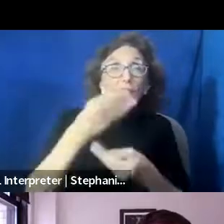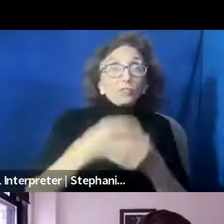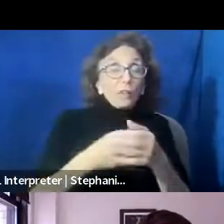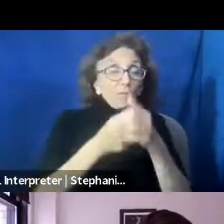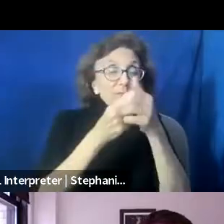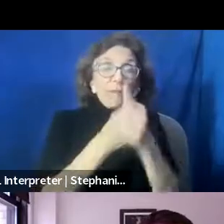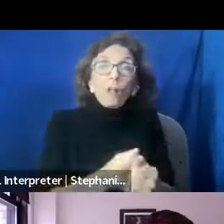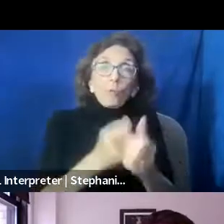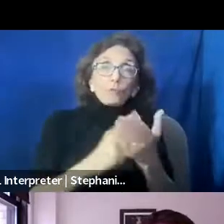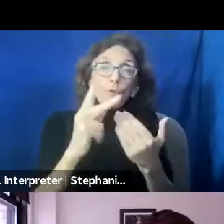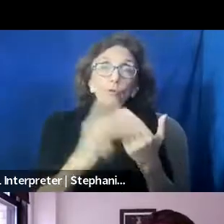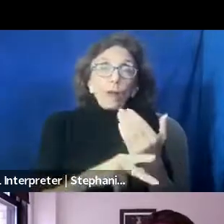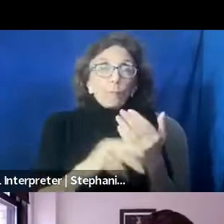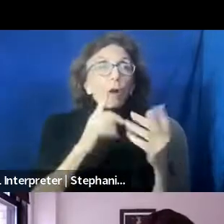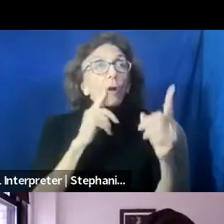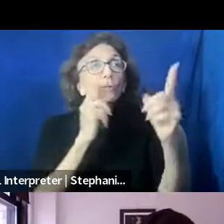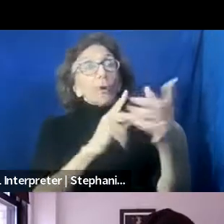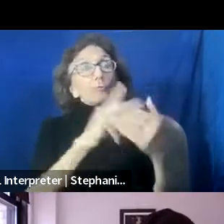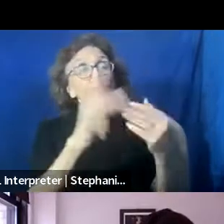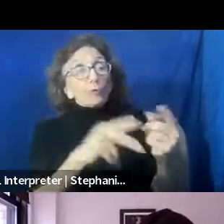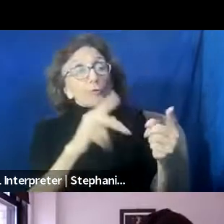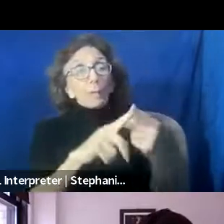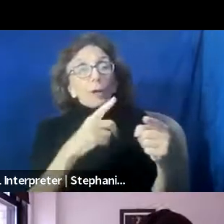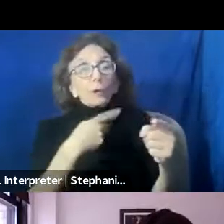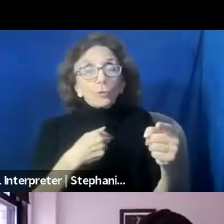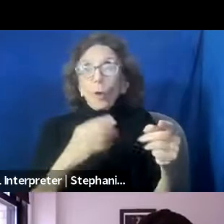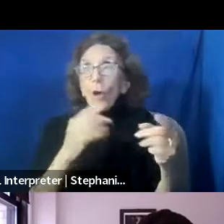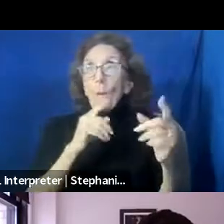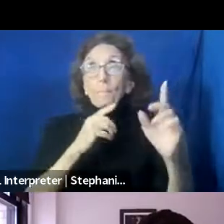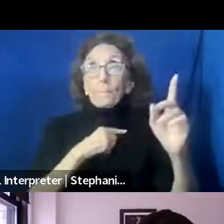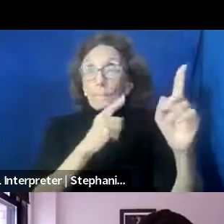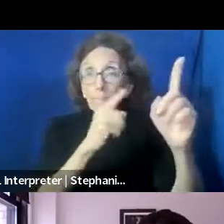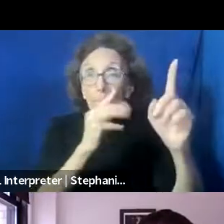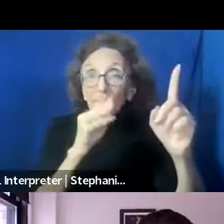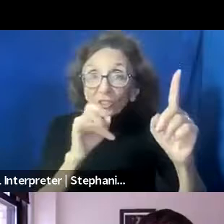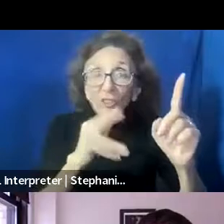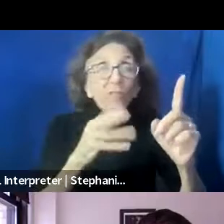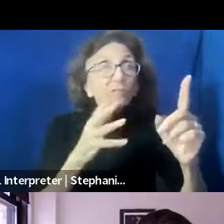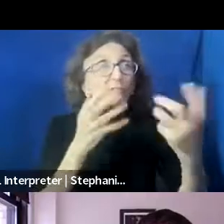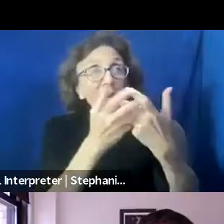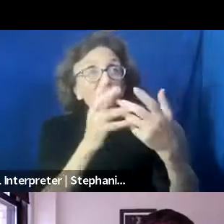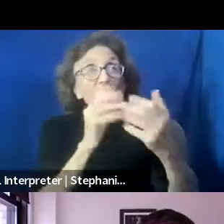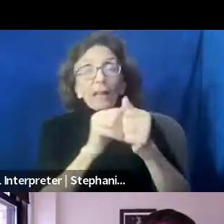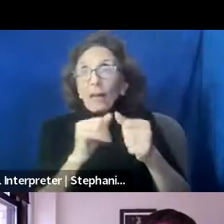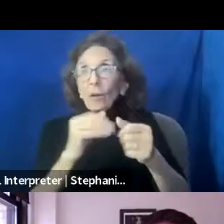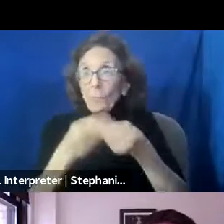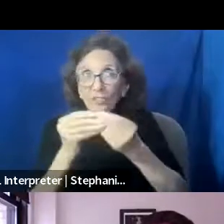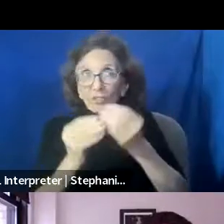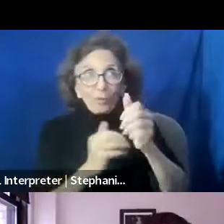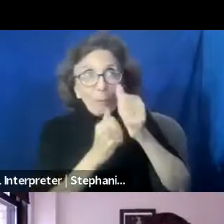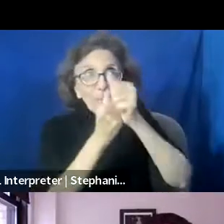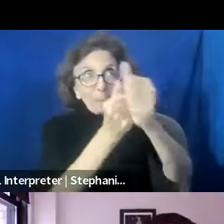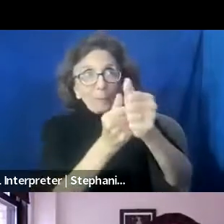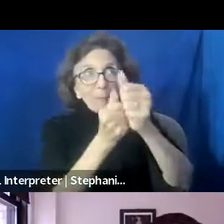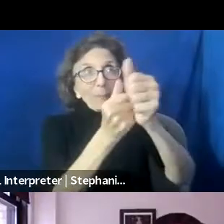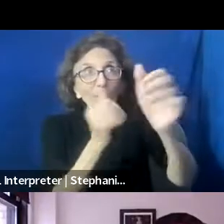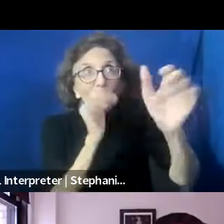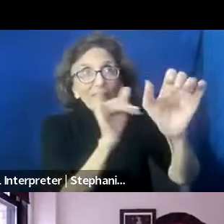mission with programming? And in this process that Rob just described, we shifted that to